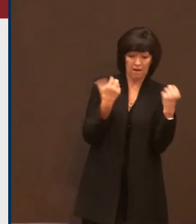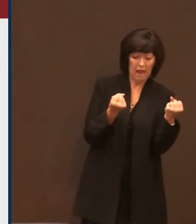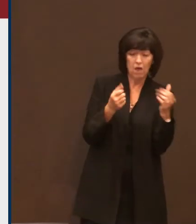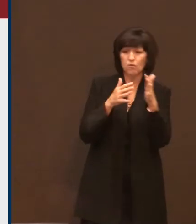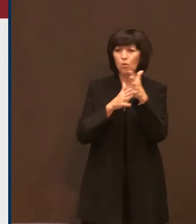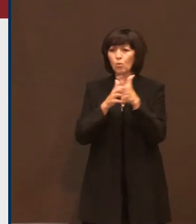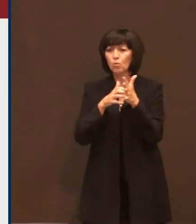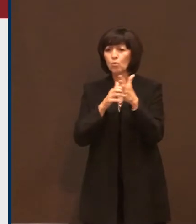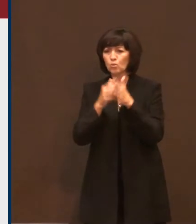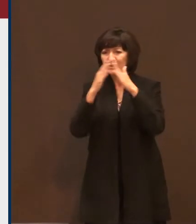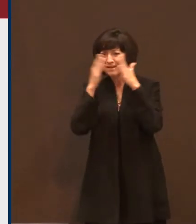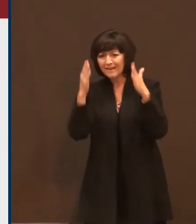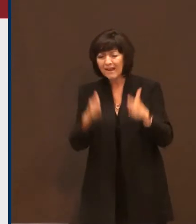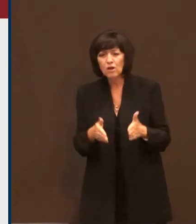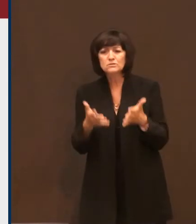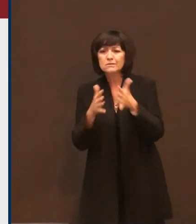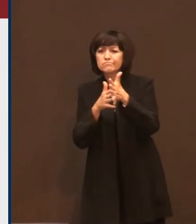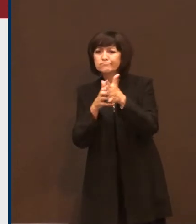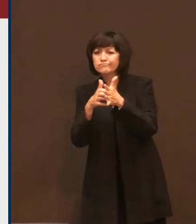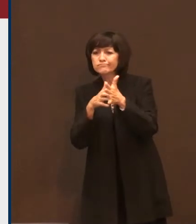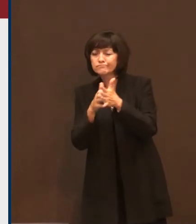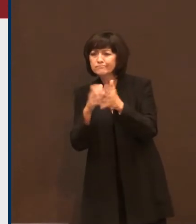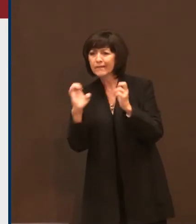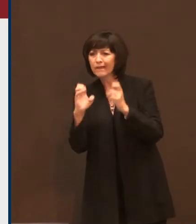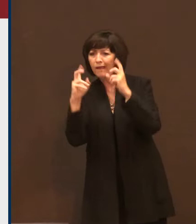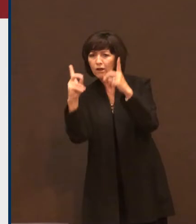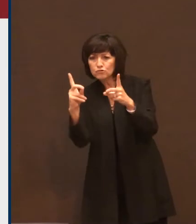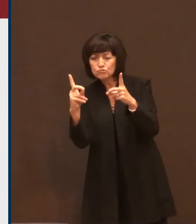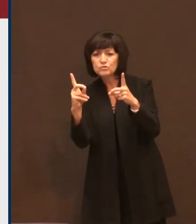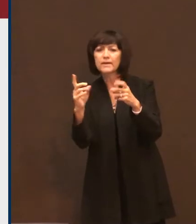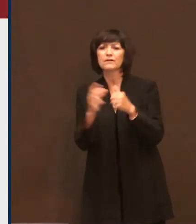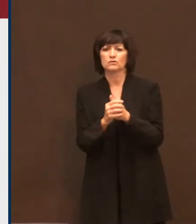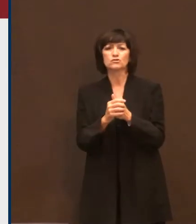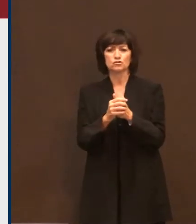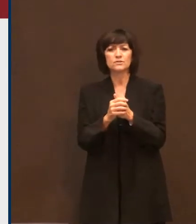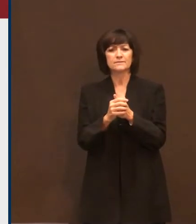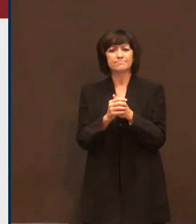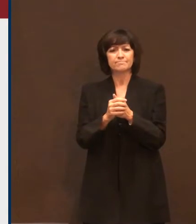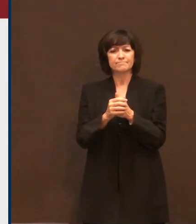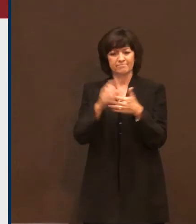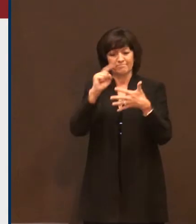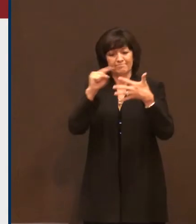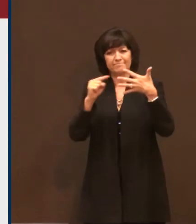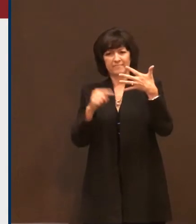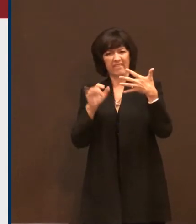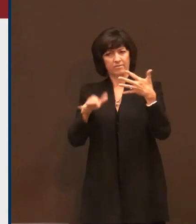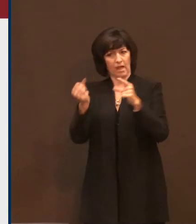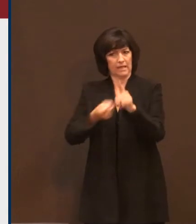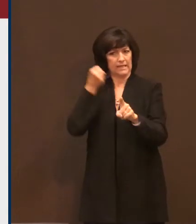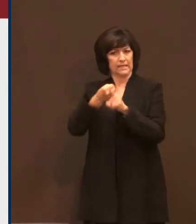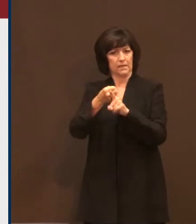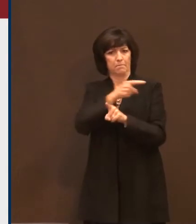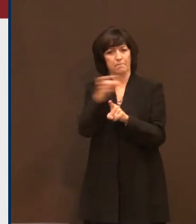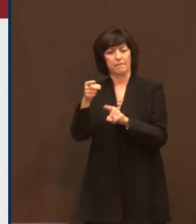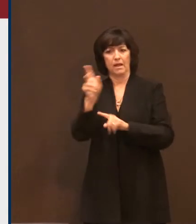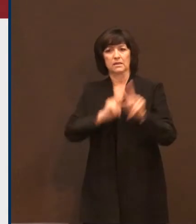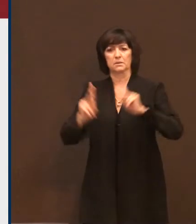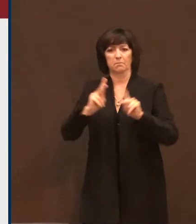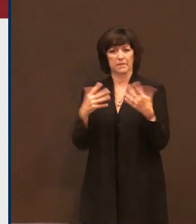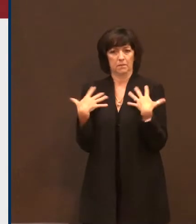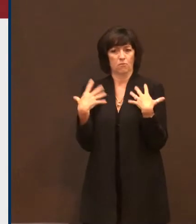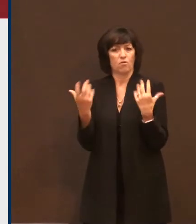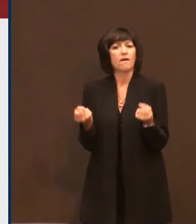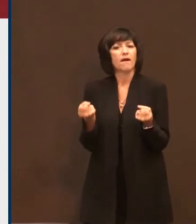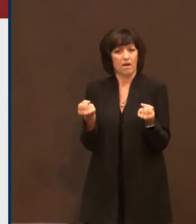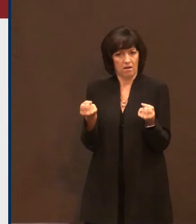jobs, education, the many different sectors that impact health together at the same table